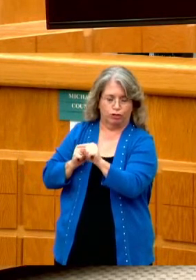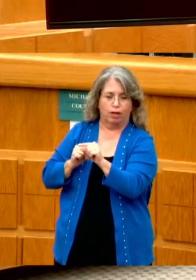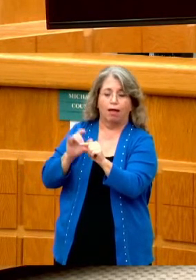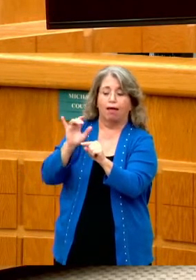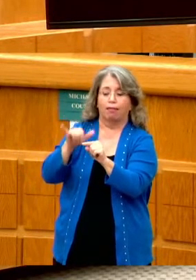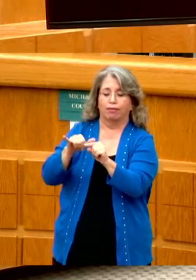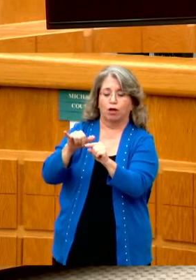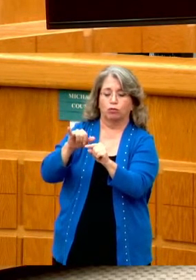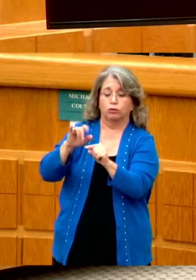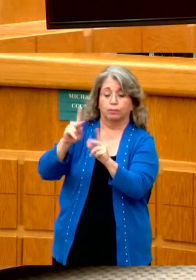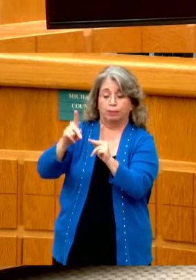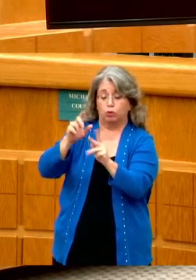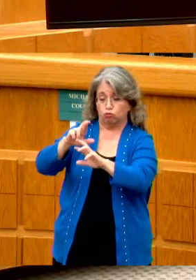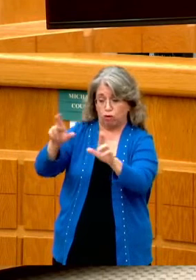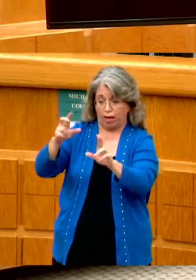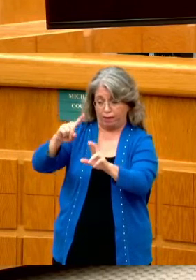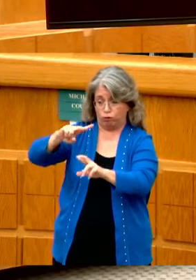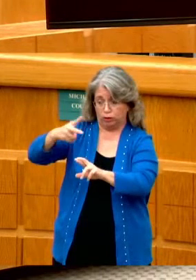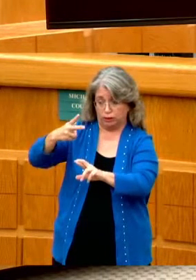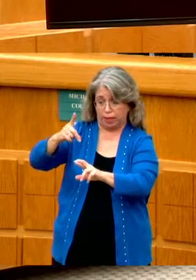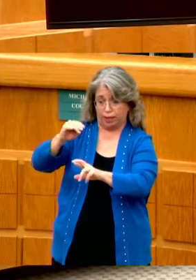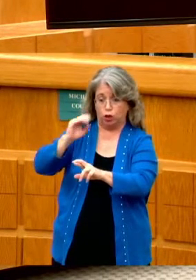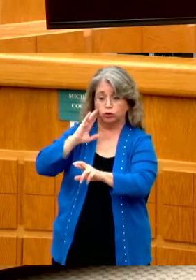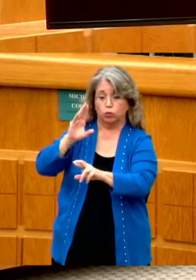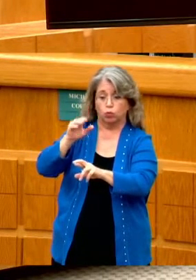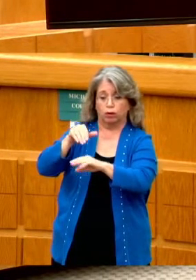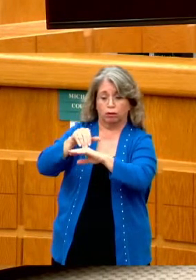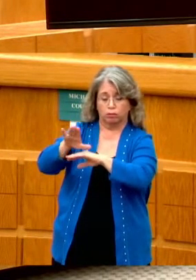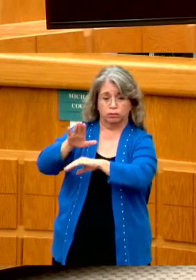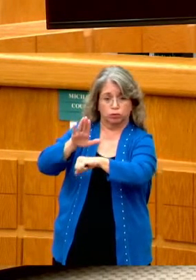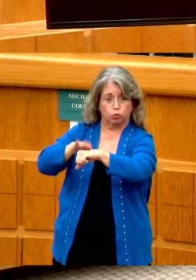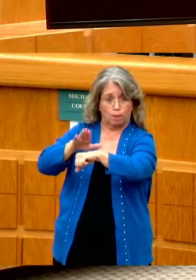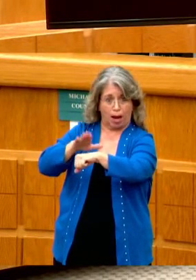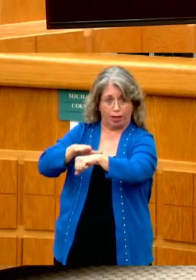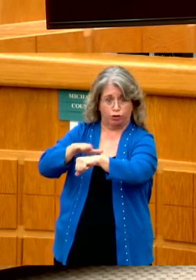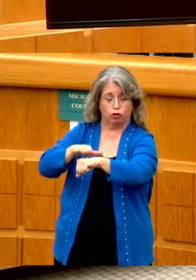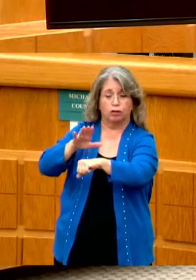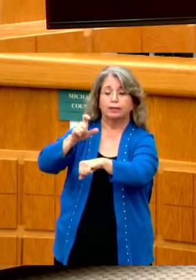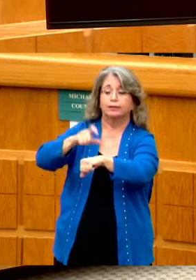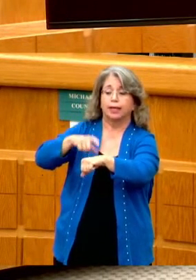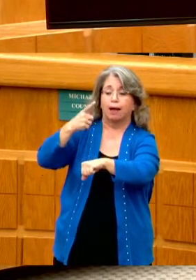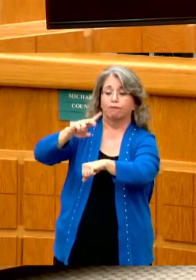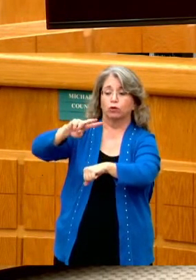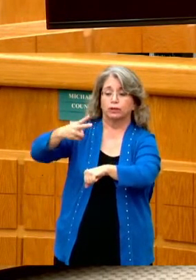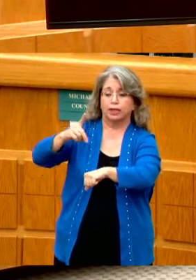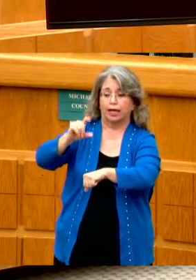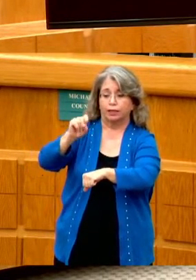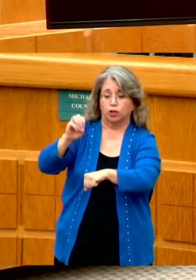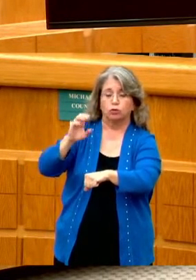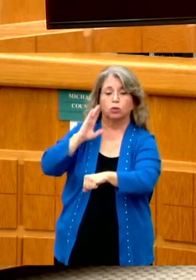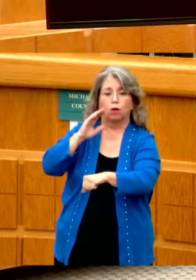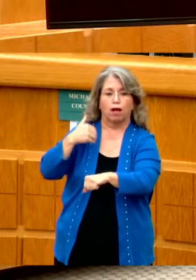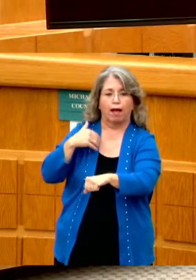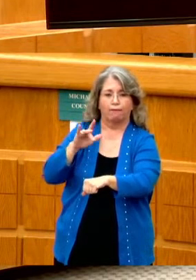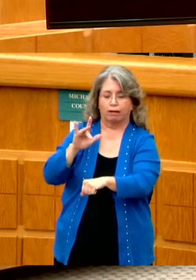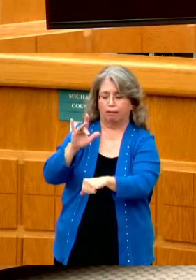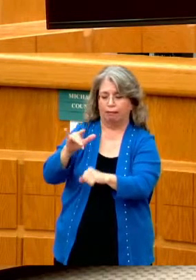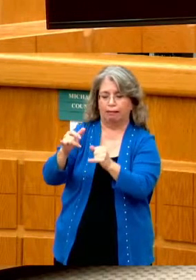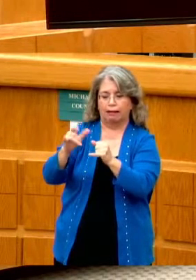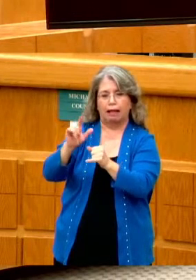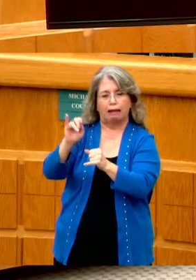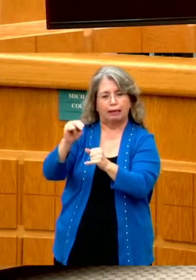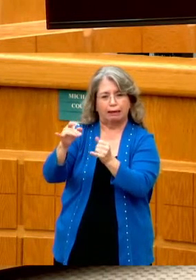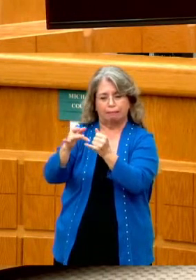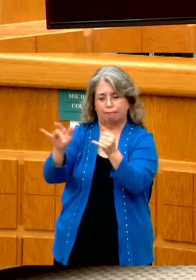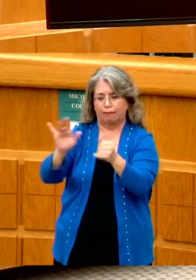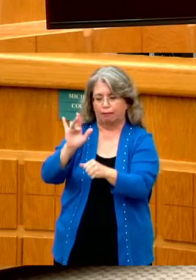get a reminder that their second dose is needed, along with a link to pre-register. It is important that you register